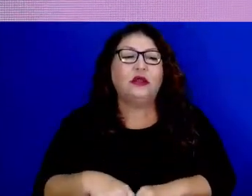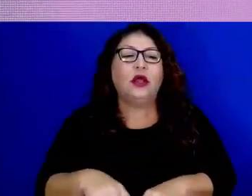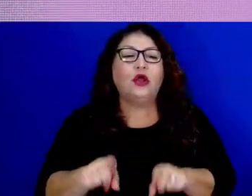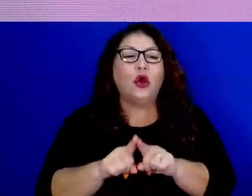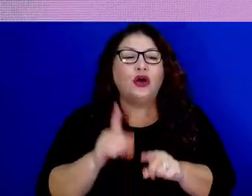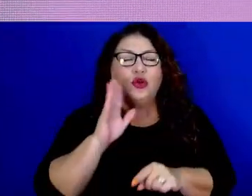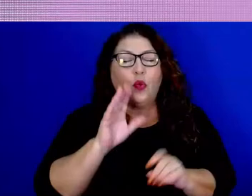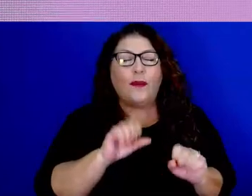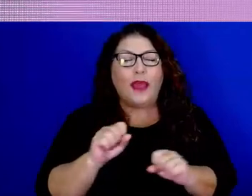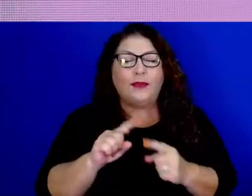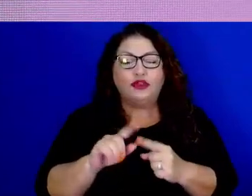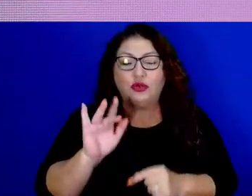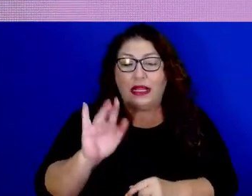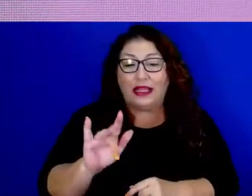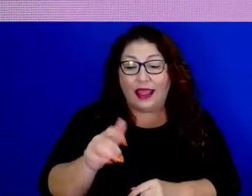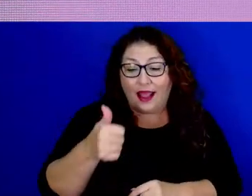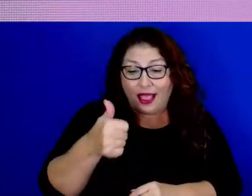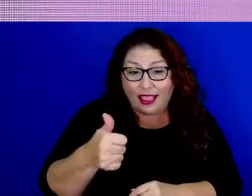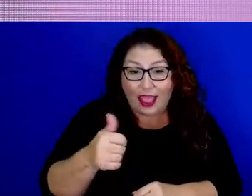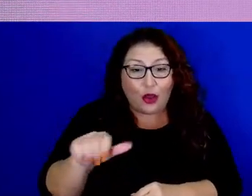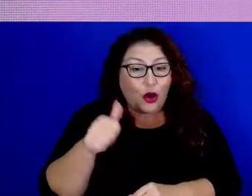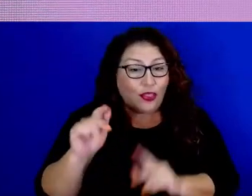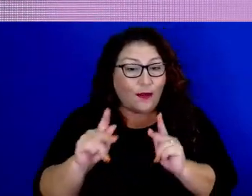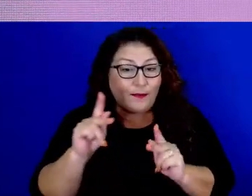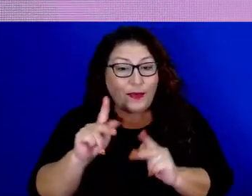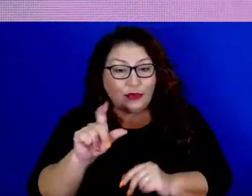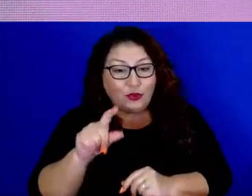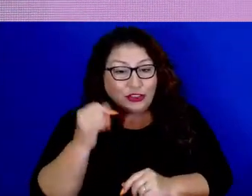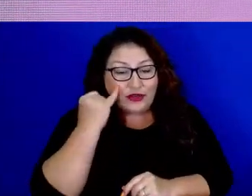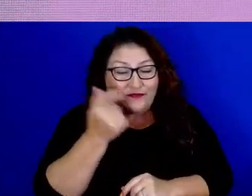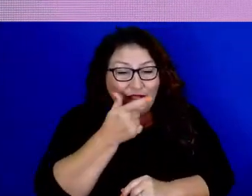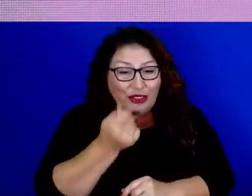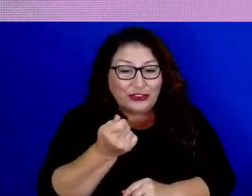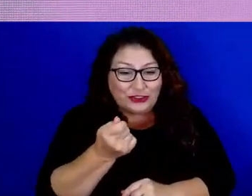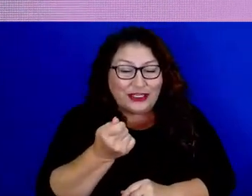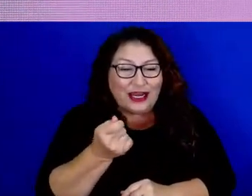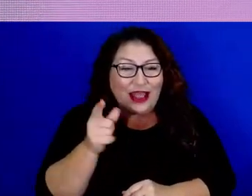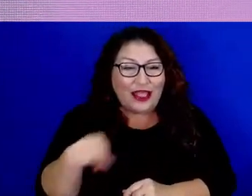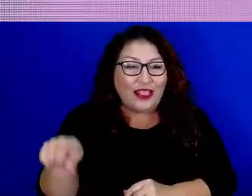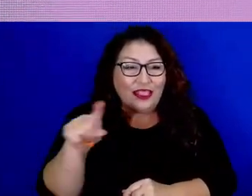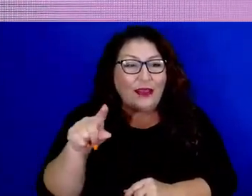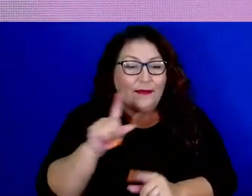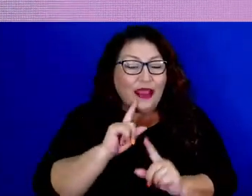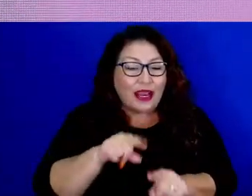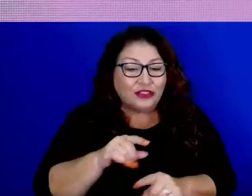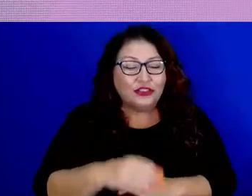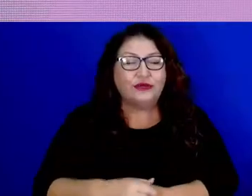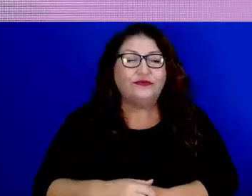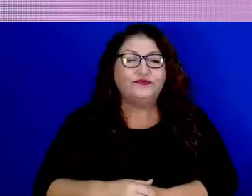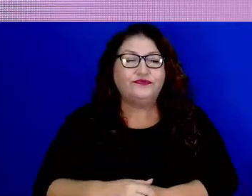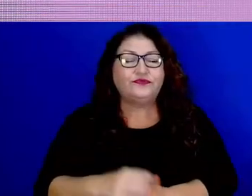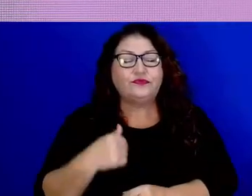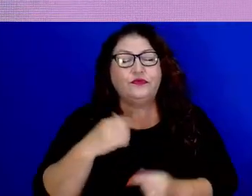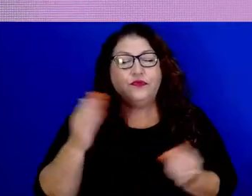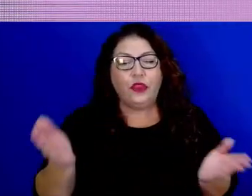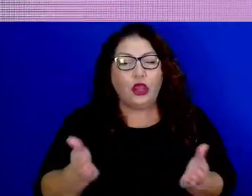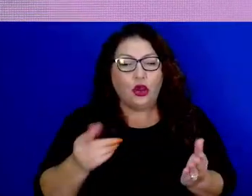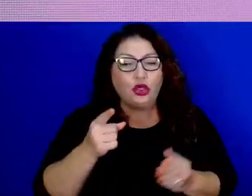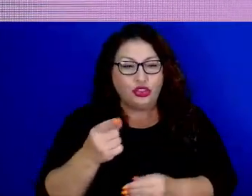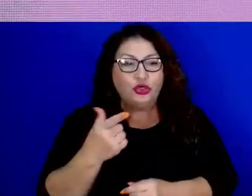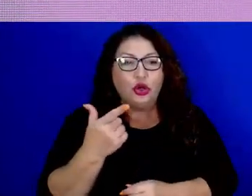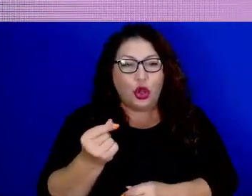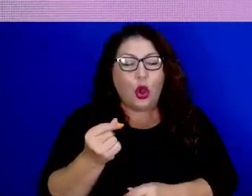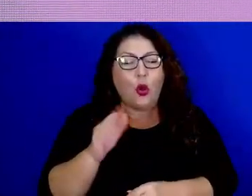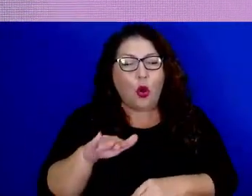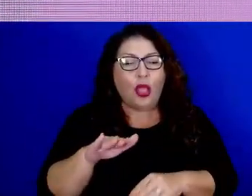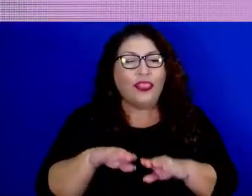on other people's questions if you're interested in them being answered. So I'd encourage you to go across the platform, use as many of